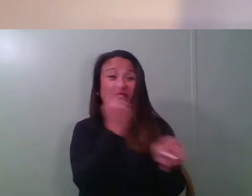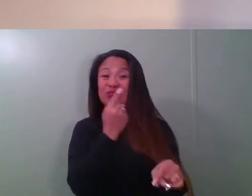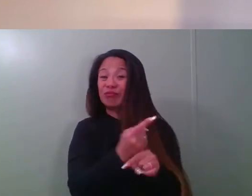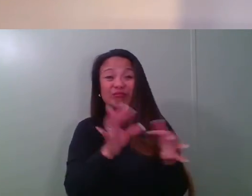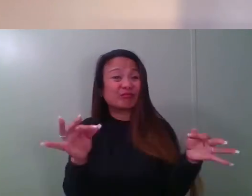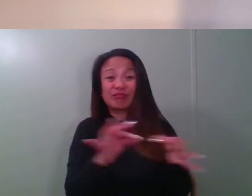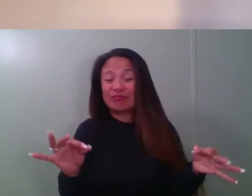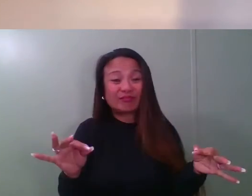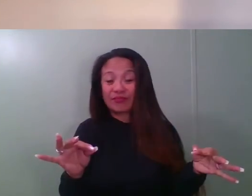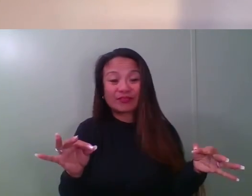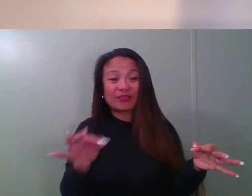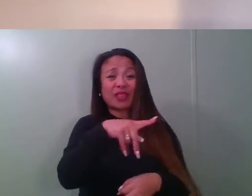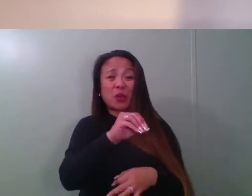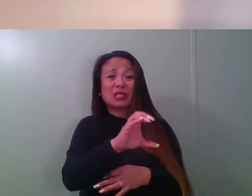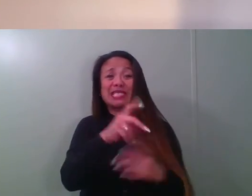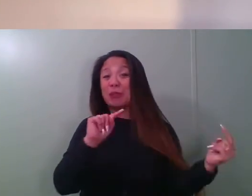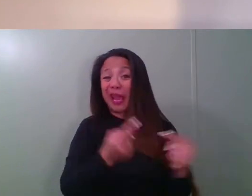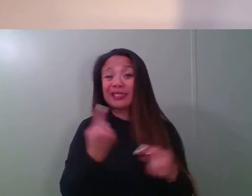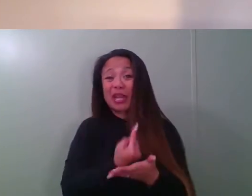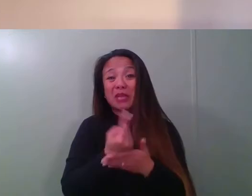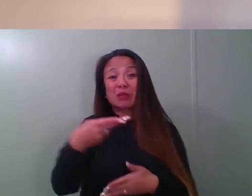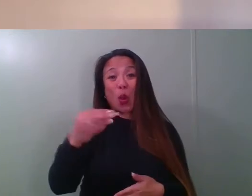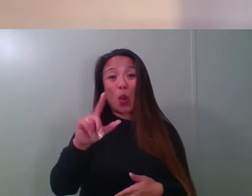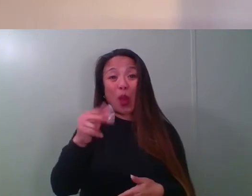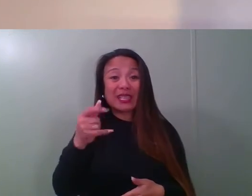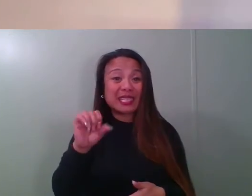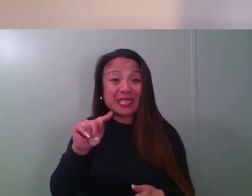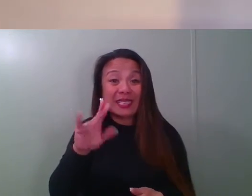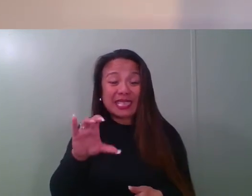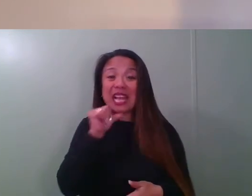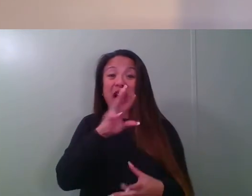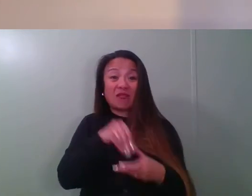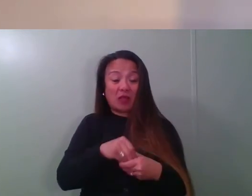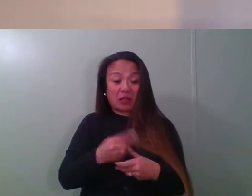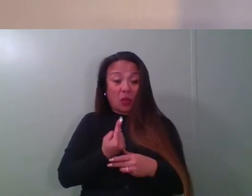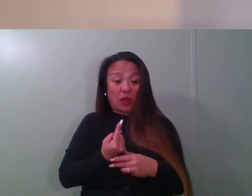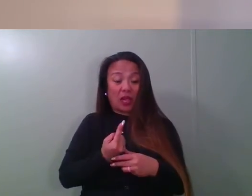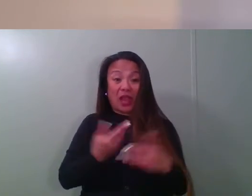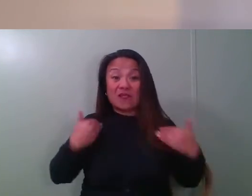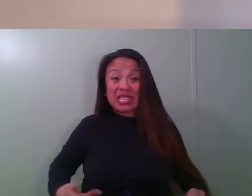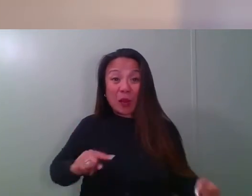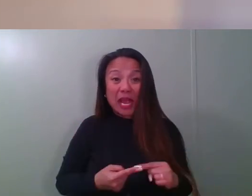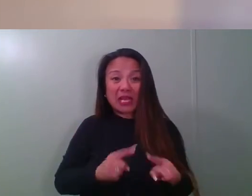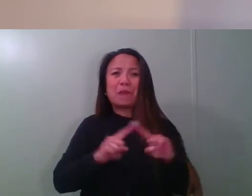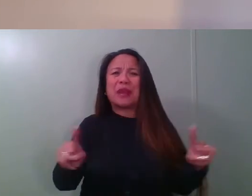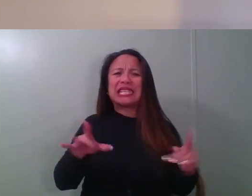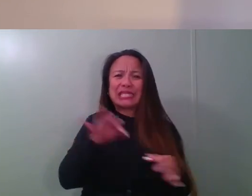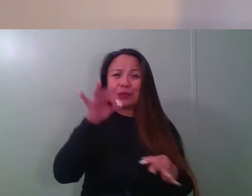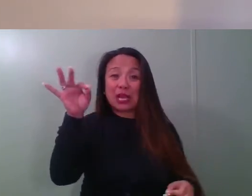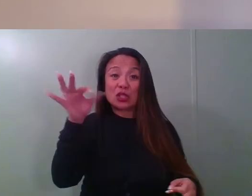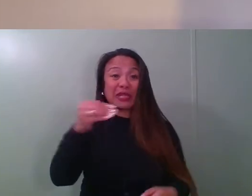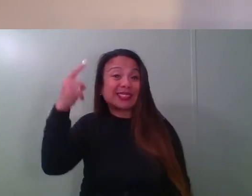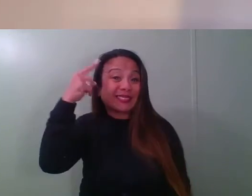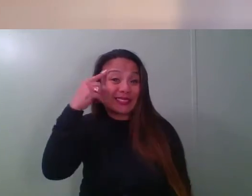unsubstantiated, inaccurate storytelling, where POC pain is often holistic, involving not only physical pain,